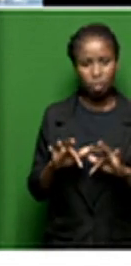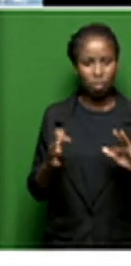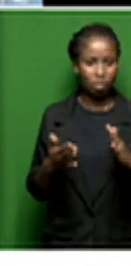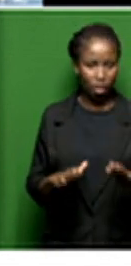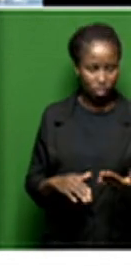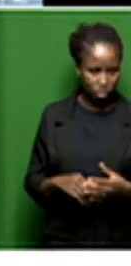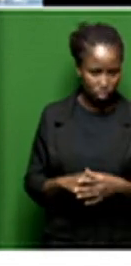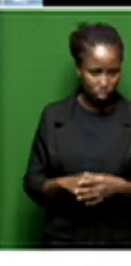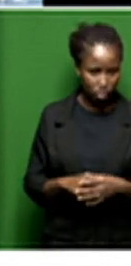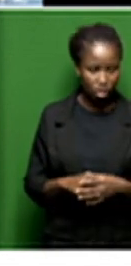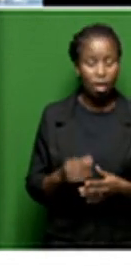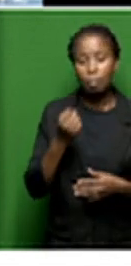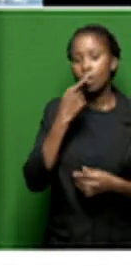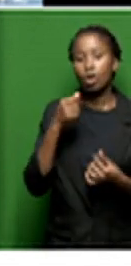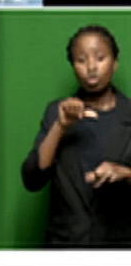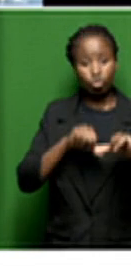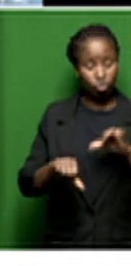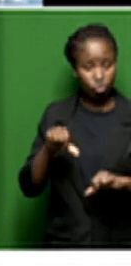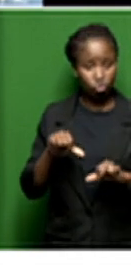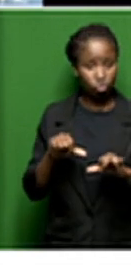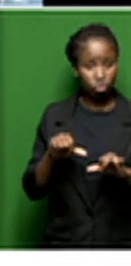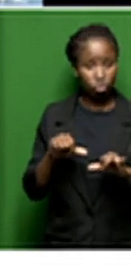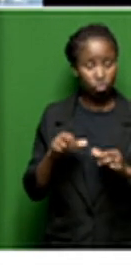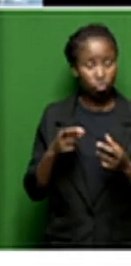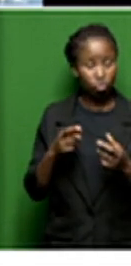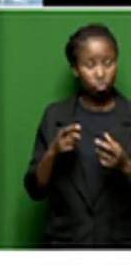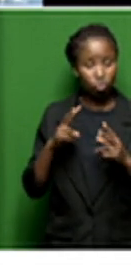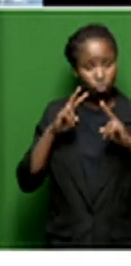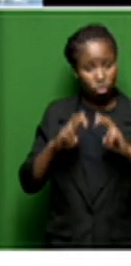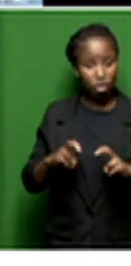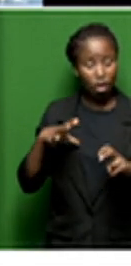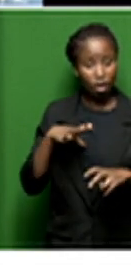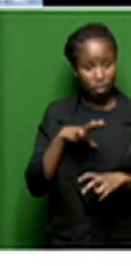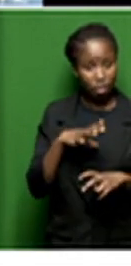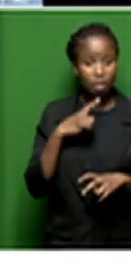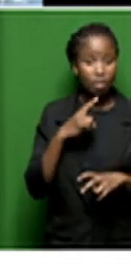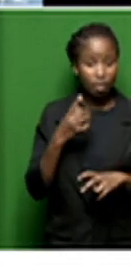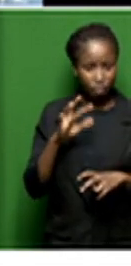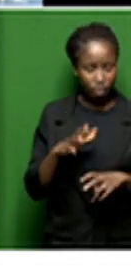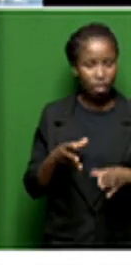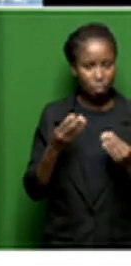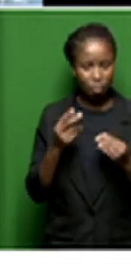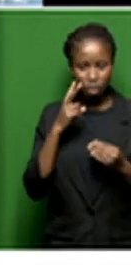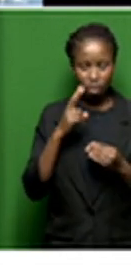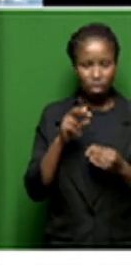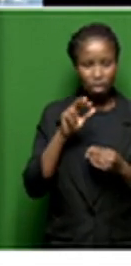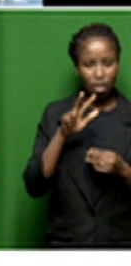Medical Research Council says there's been 250,000 access deaths and